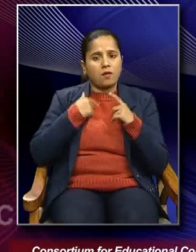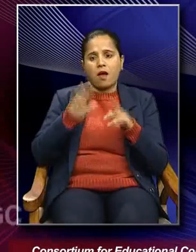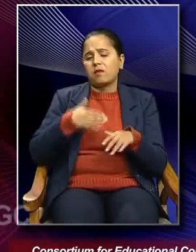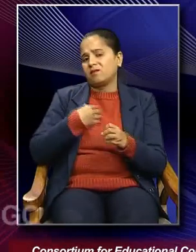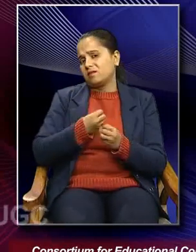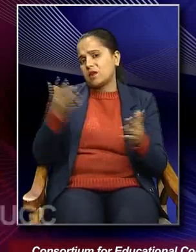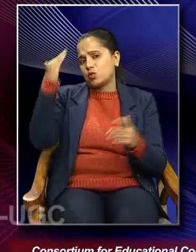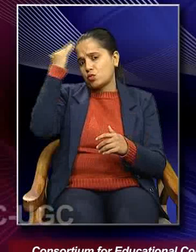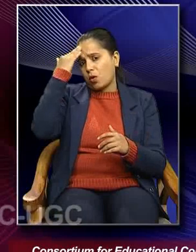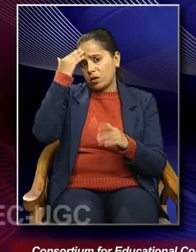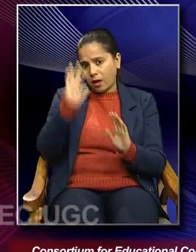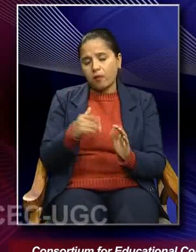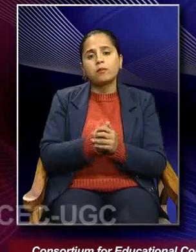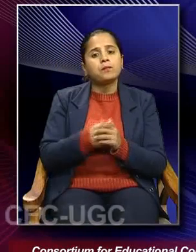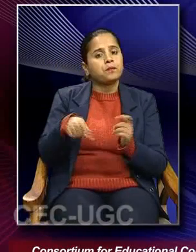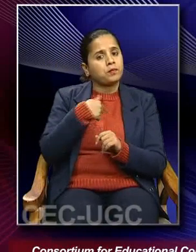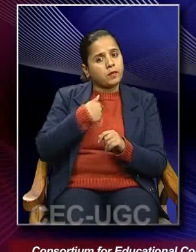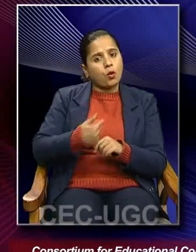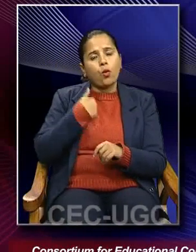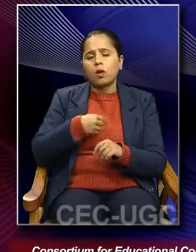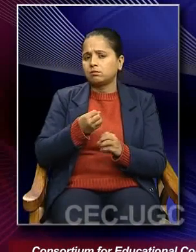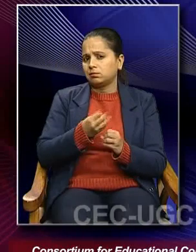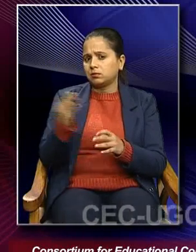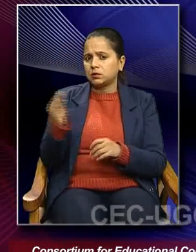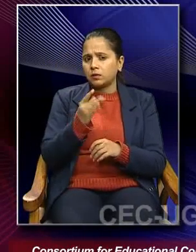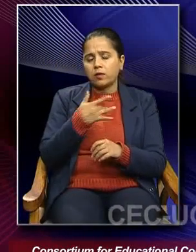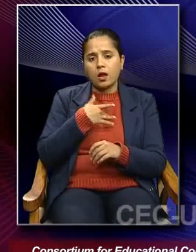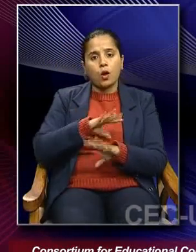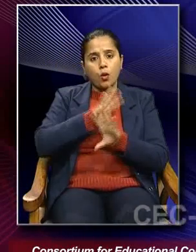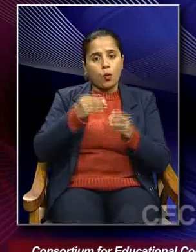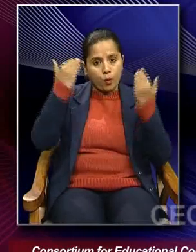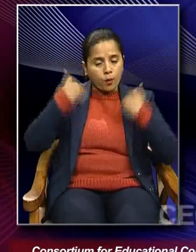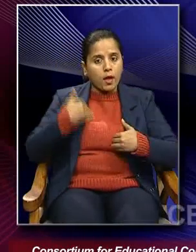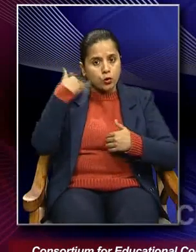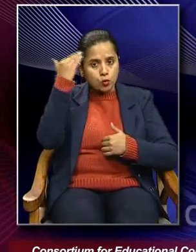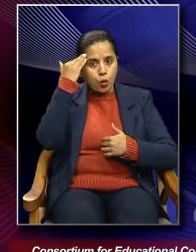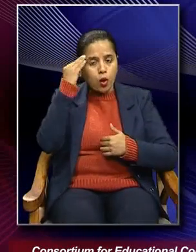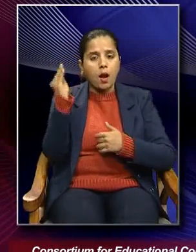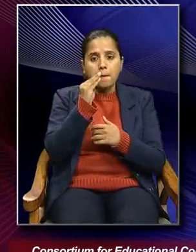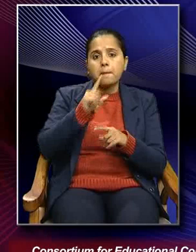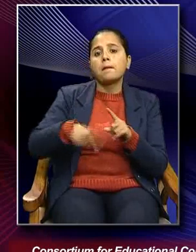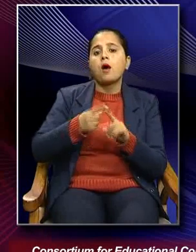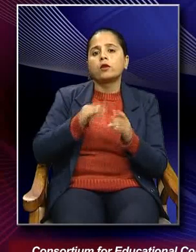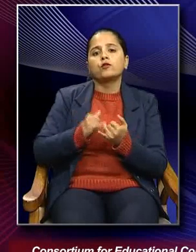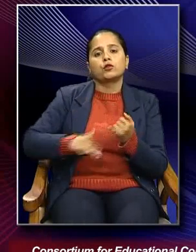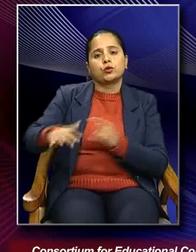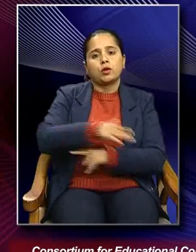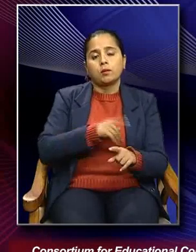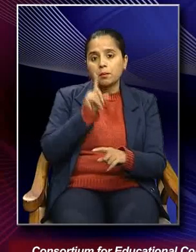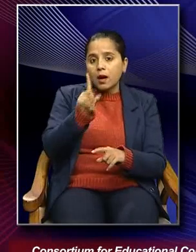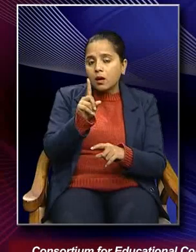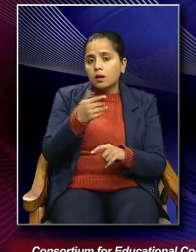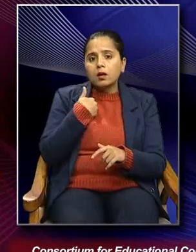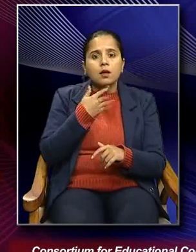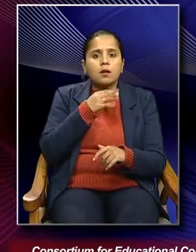of knowledge. We kind of have almost a full body of knowledge around our society, but we are not